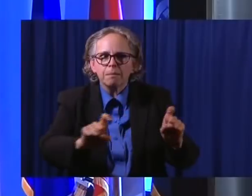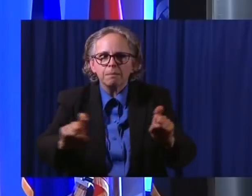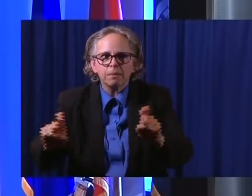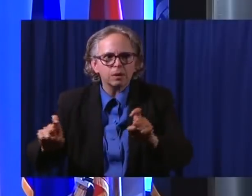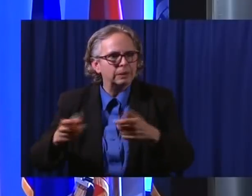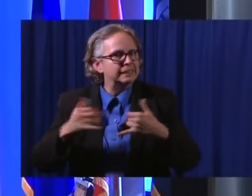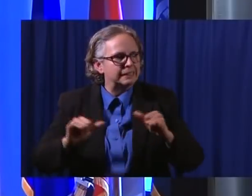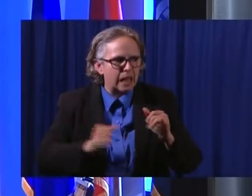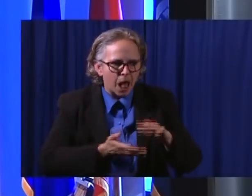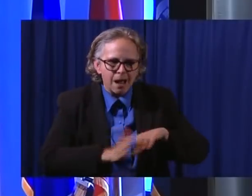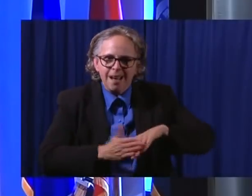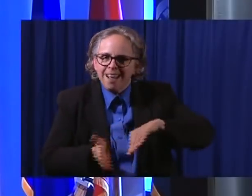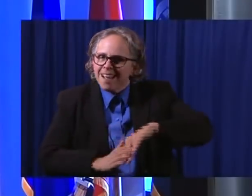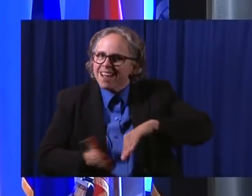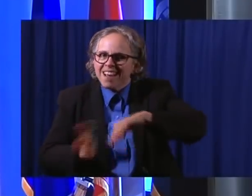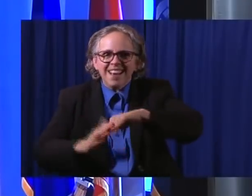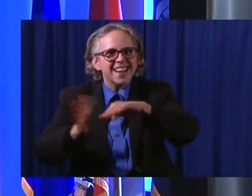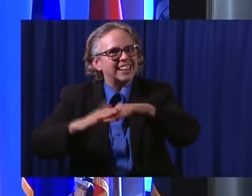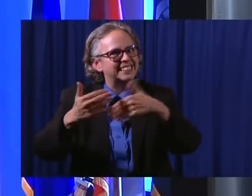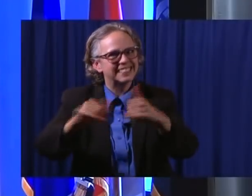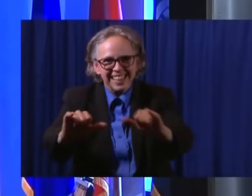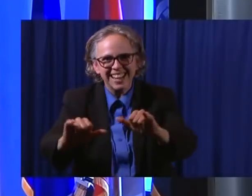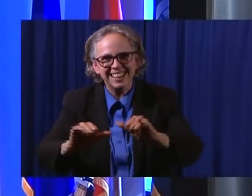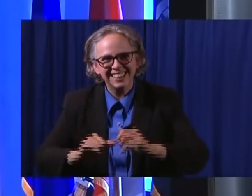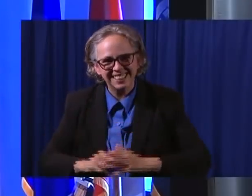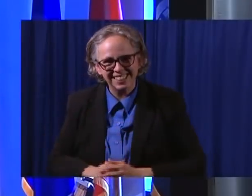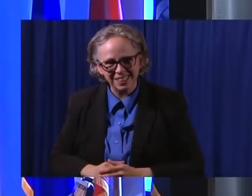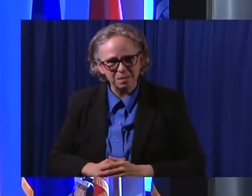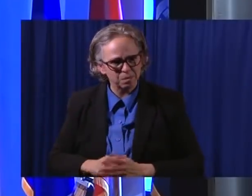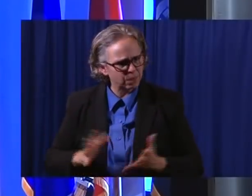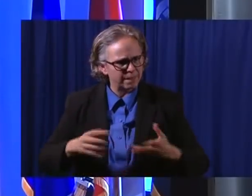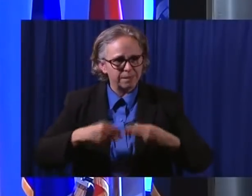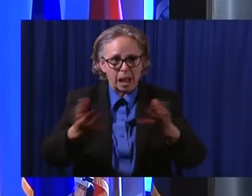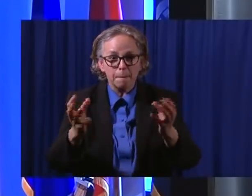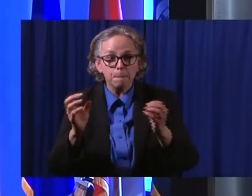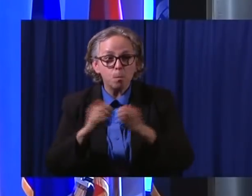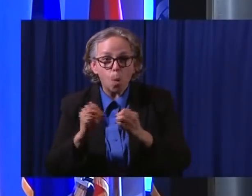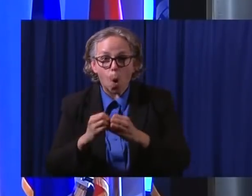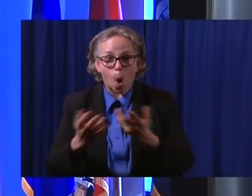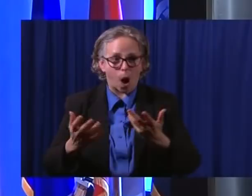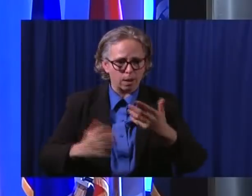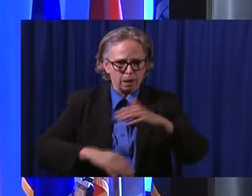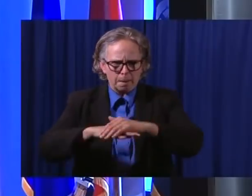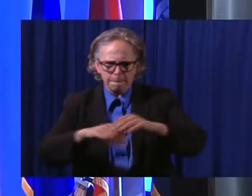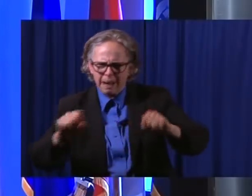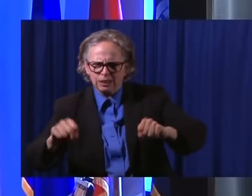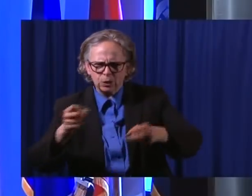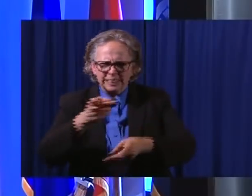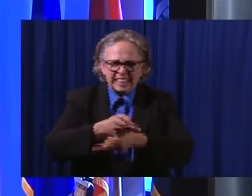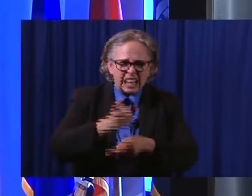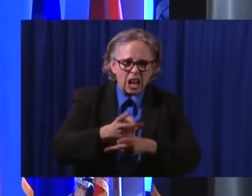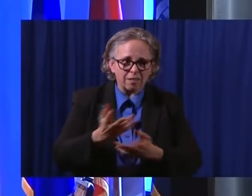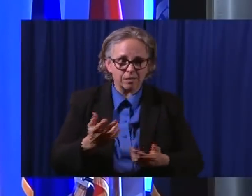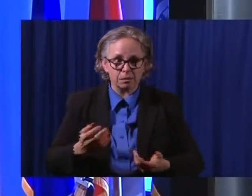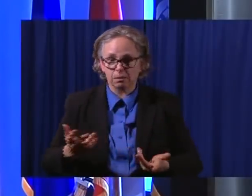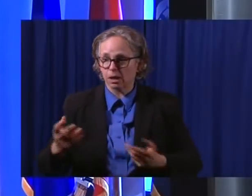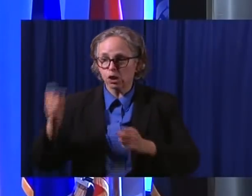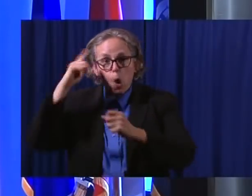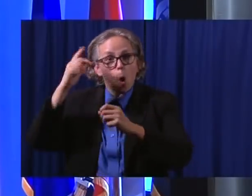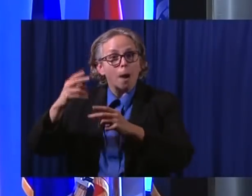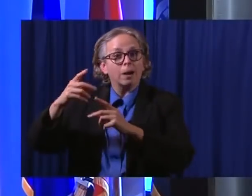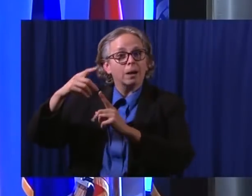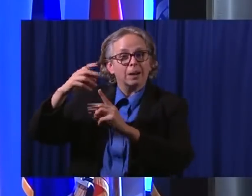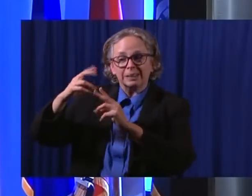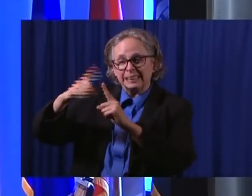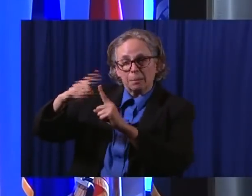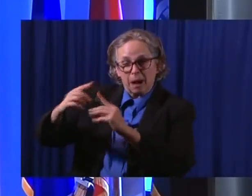continue to grow. So we're building additional capacity as we look at this community, this pop-up testing, which is an important part, as I